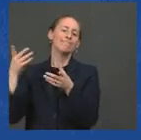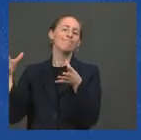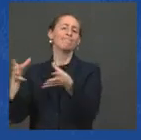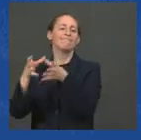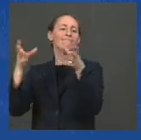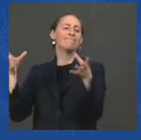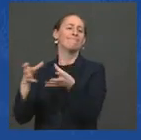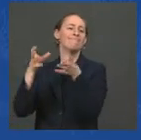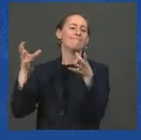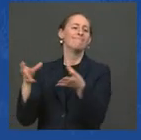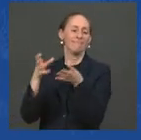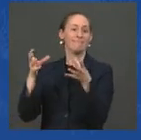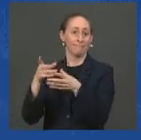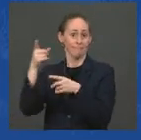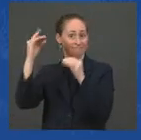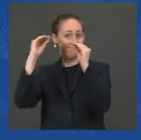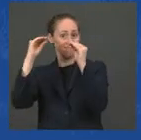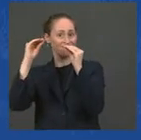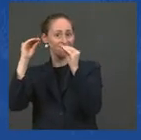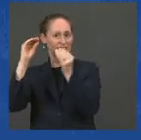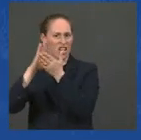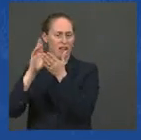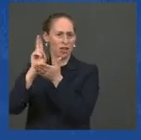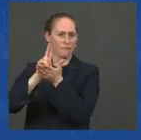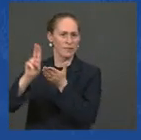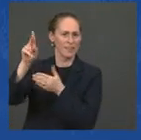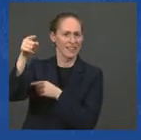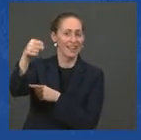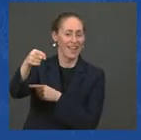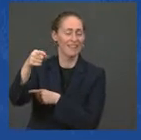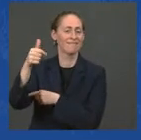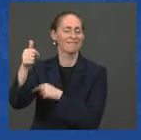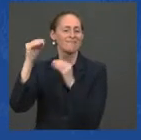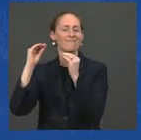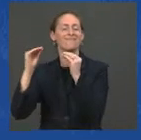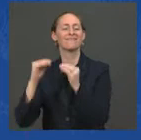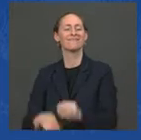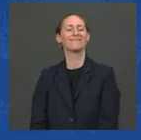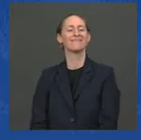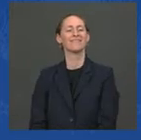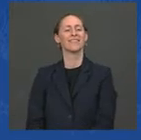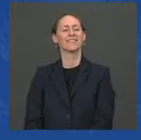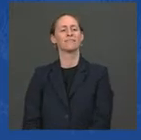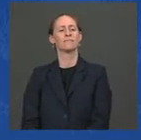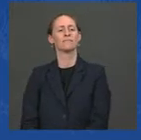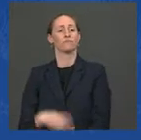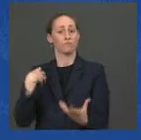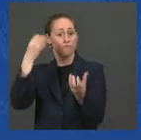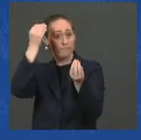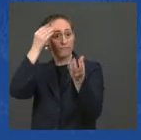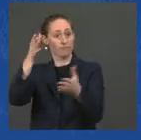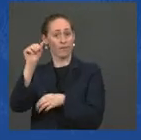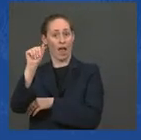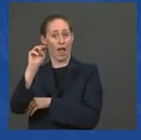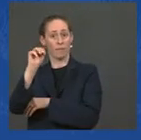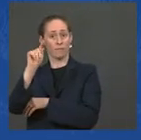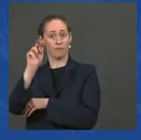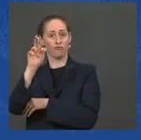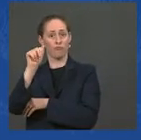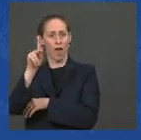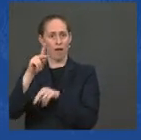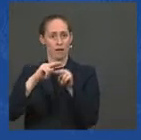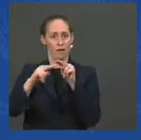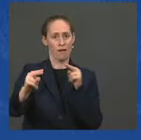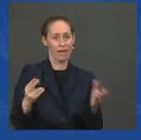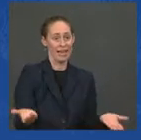And I just want you to know that Amtrak is here. They can tell you that you should name half the line after